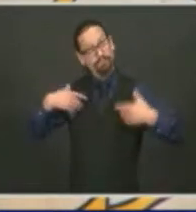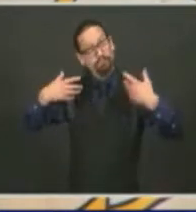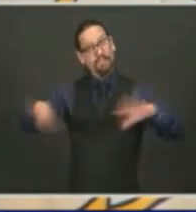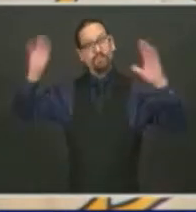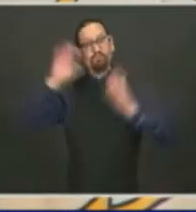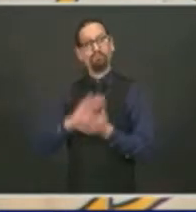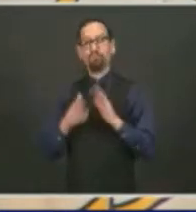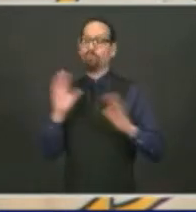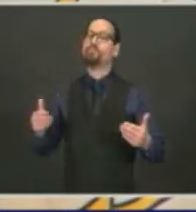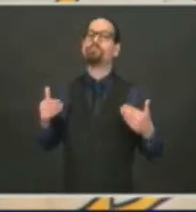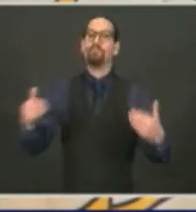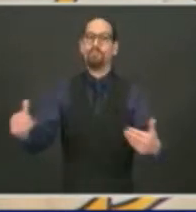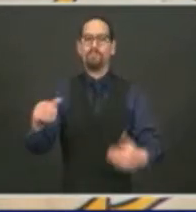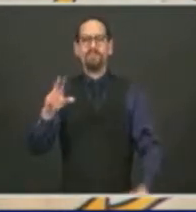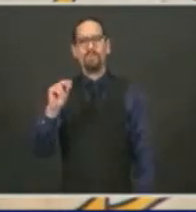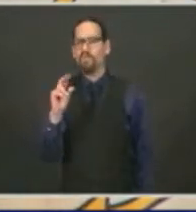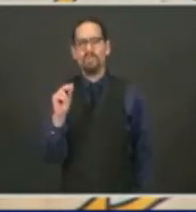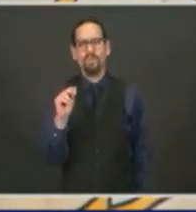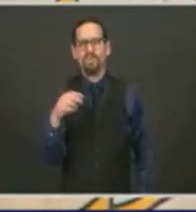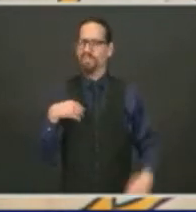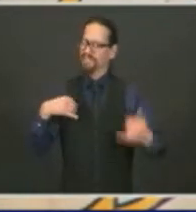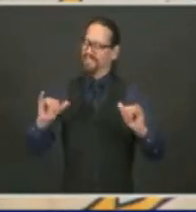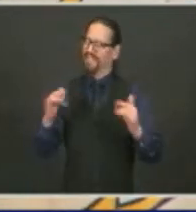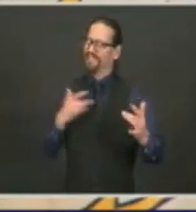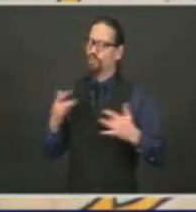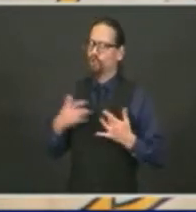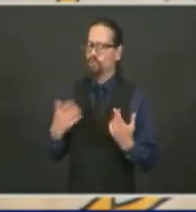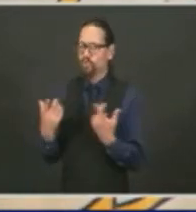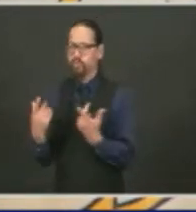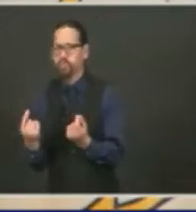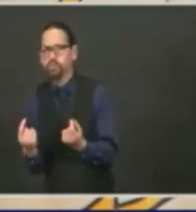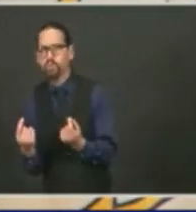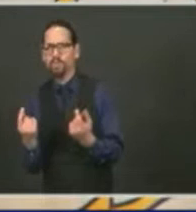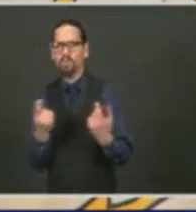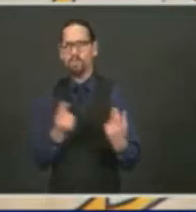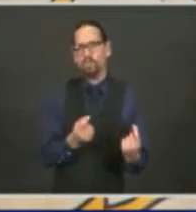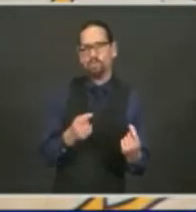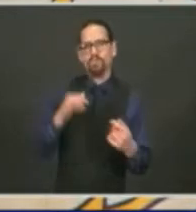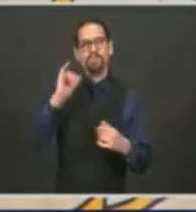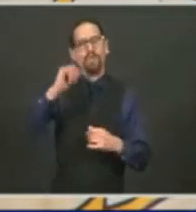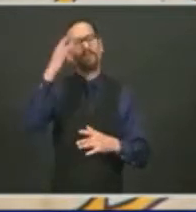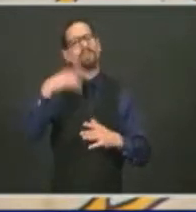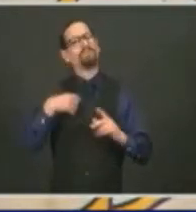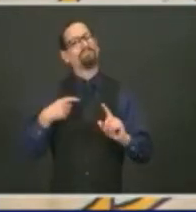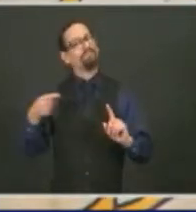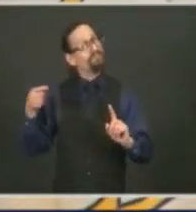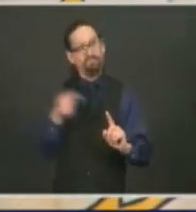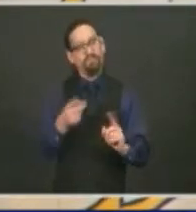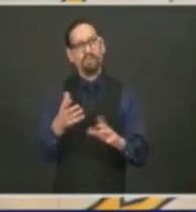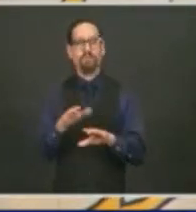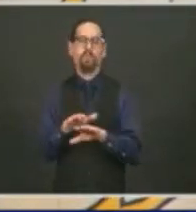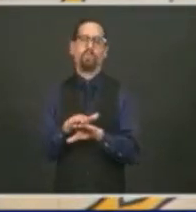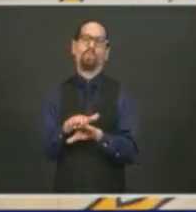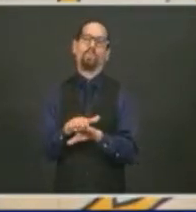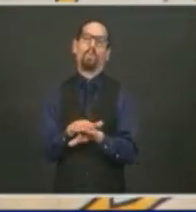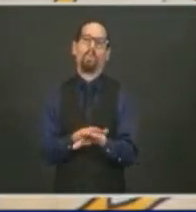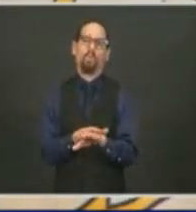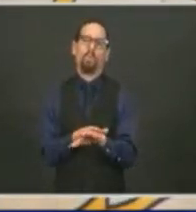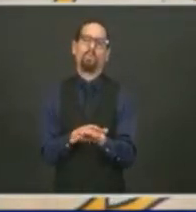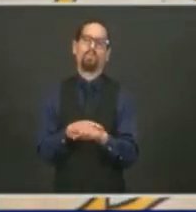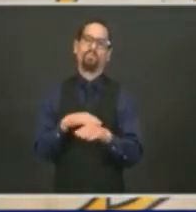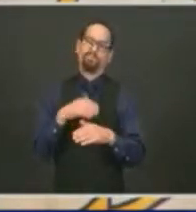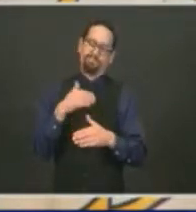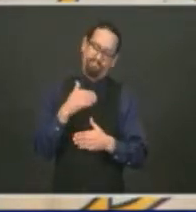say that's exactly why we're doing a phased reopening. So on Monday,